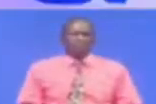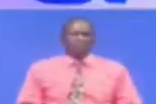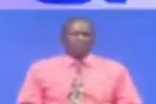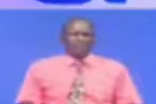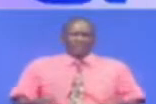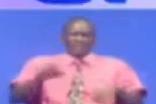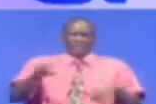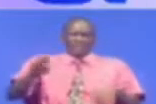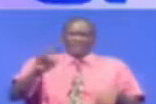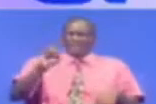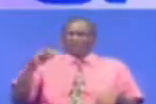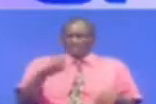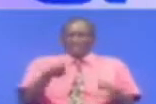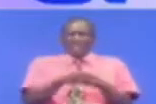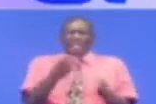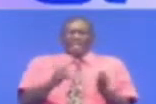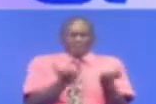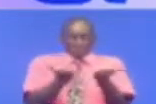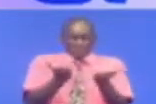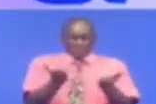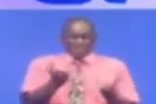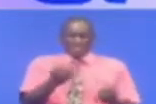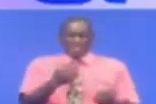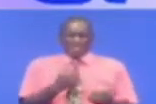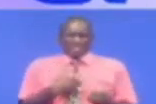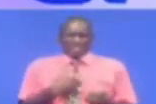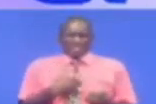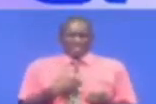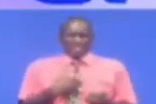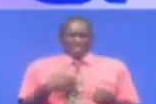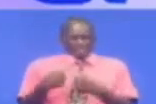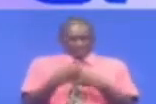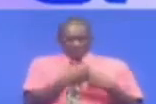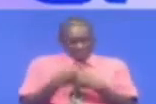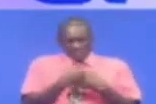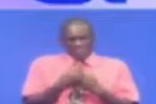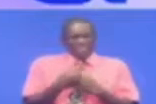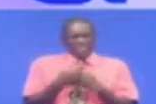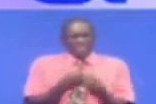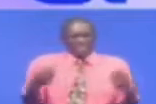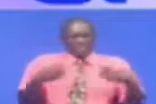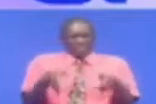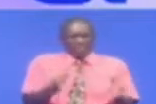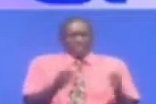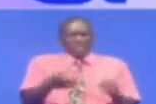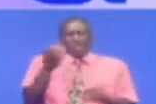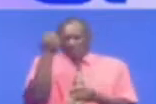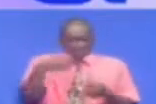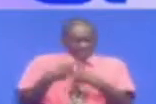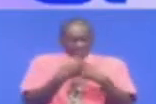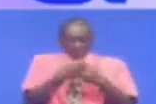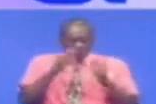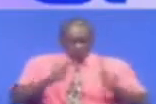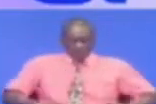Nation Media Group, like any other business, has been challenged in many ways. We understand the struggle of surviving